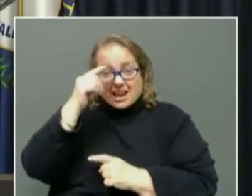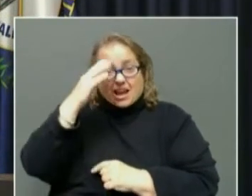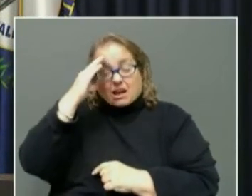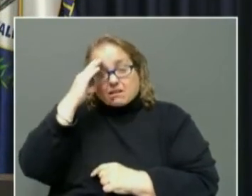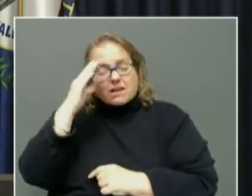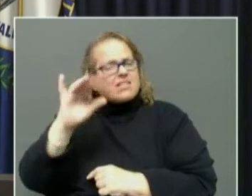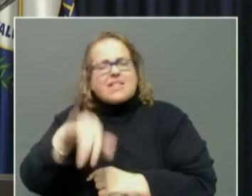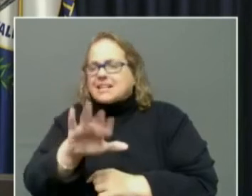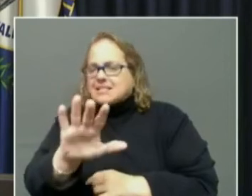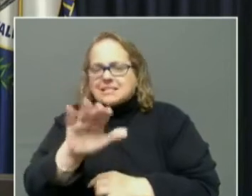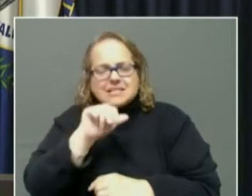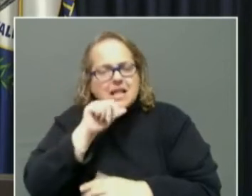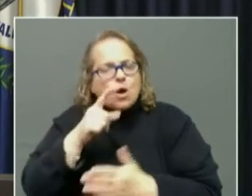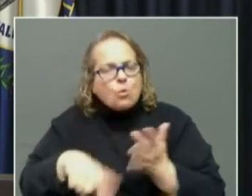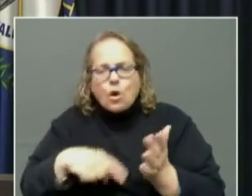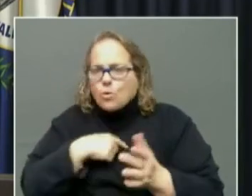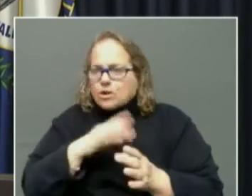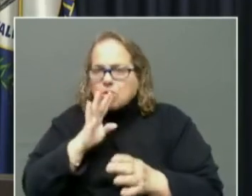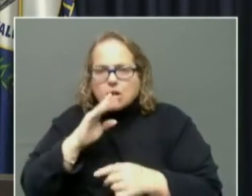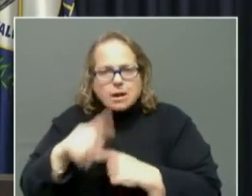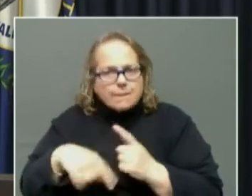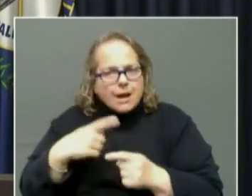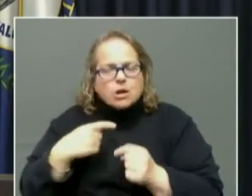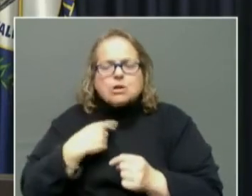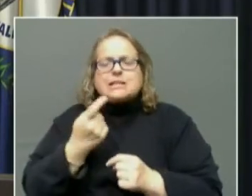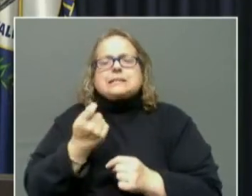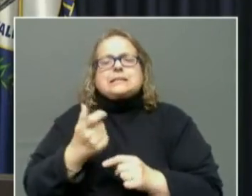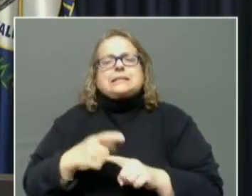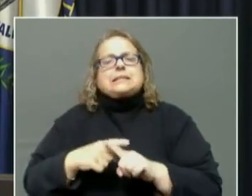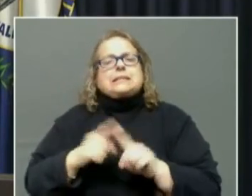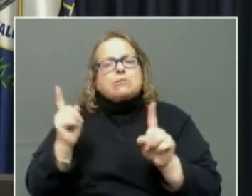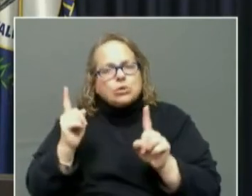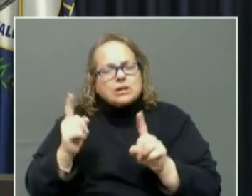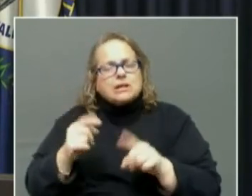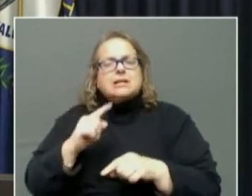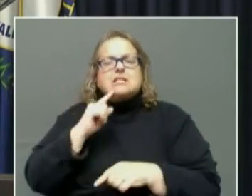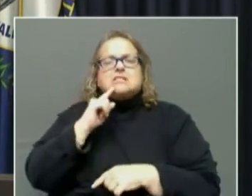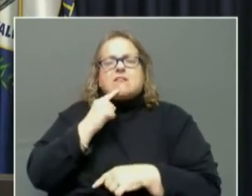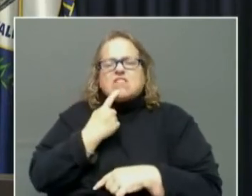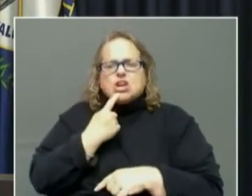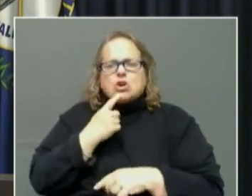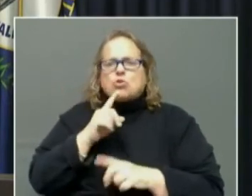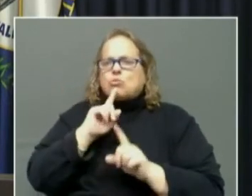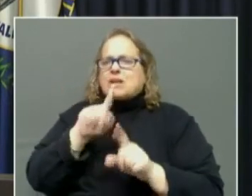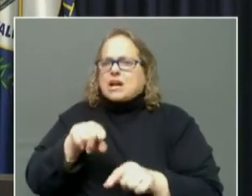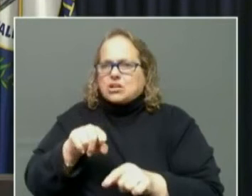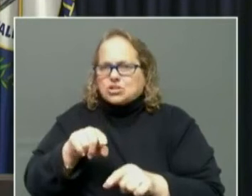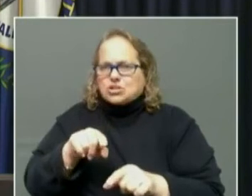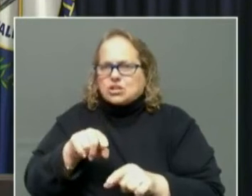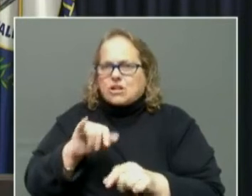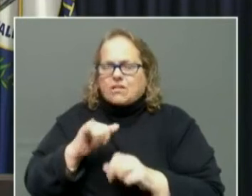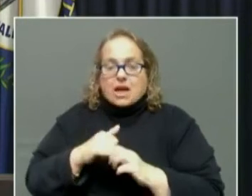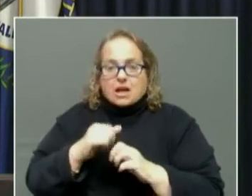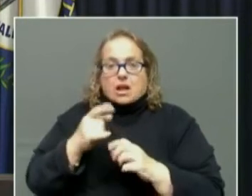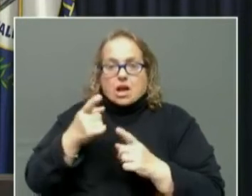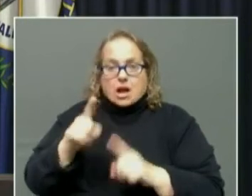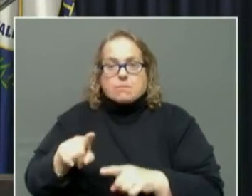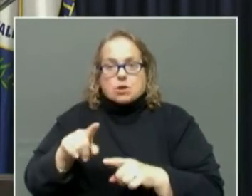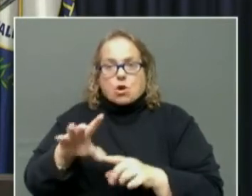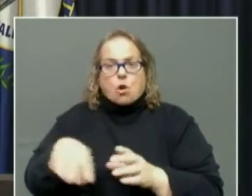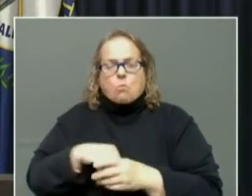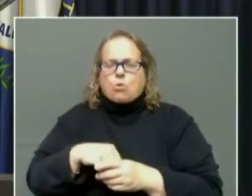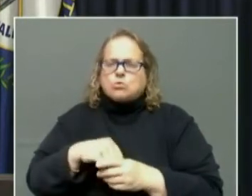seeing through this. This is a pretty severe reaction, again, that's occurring almost a week